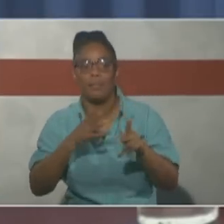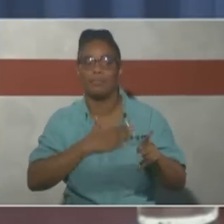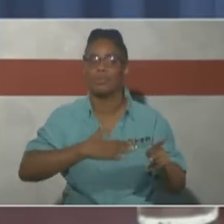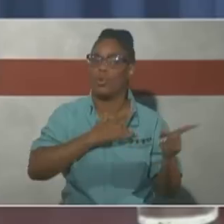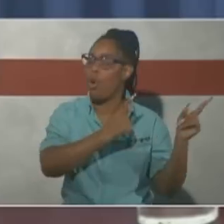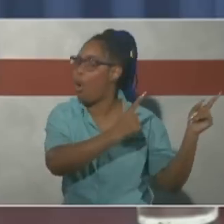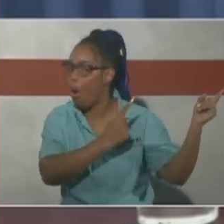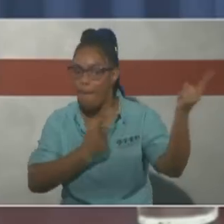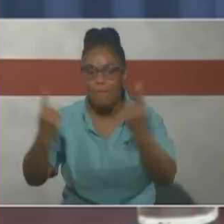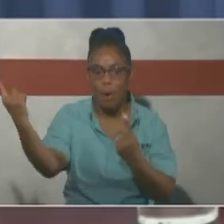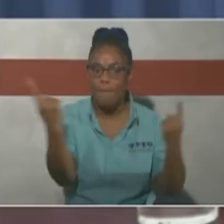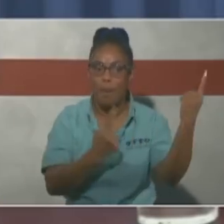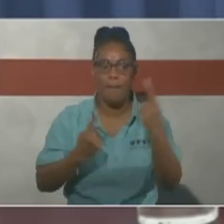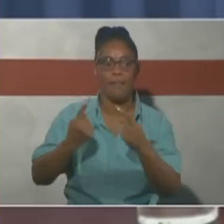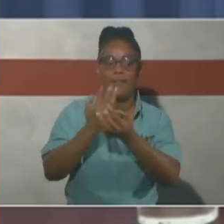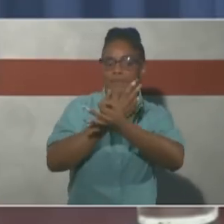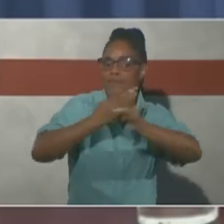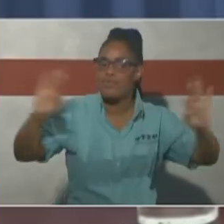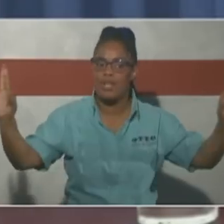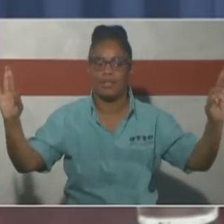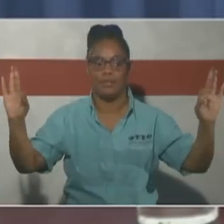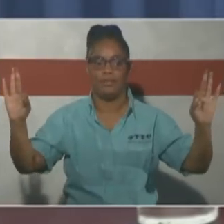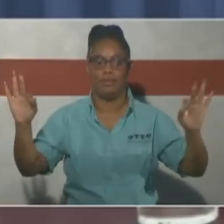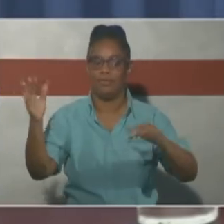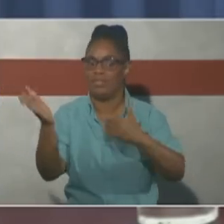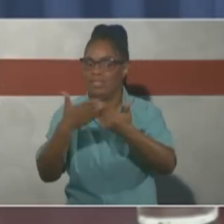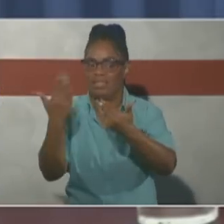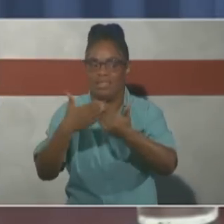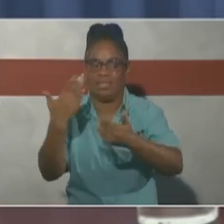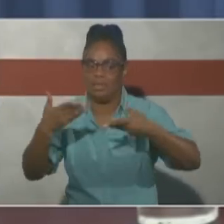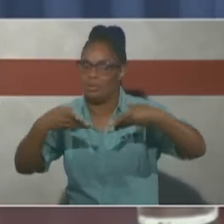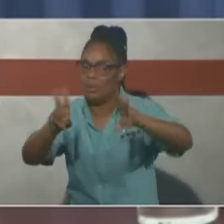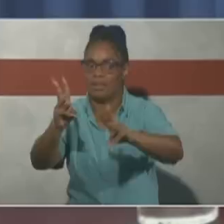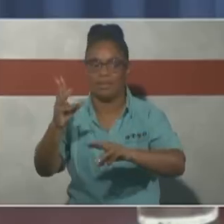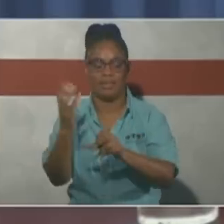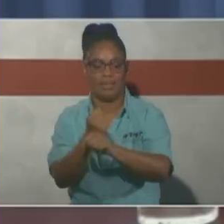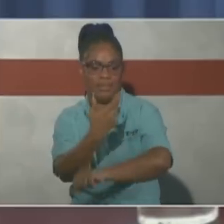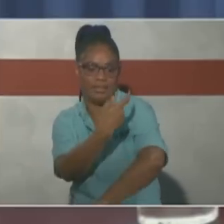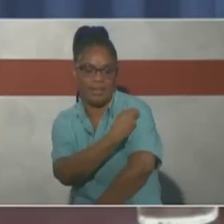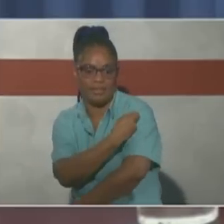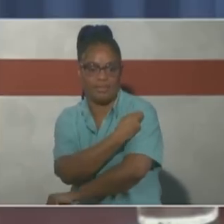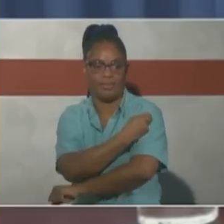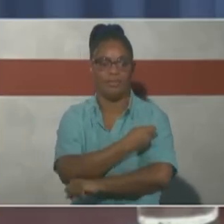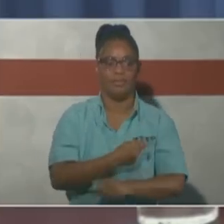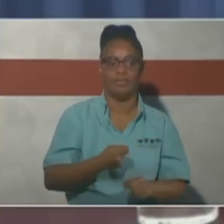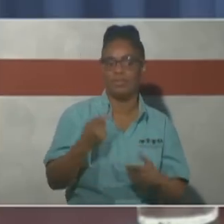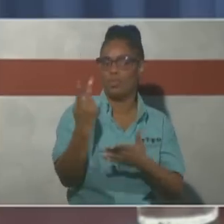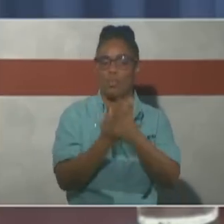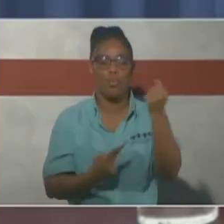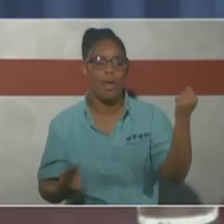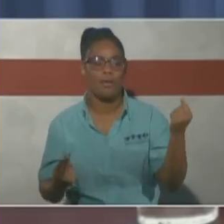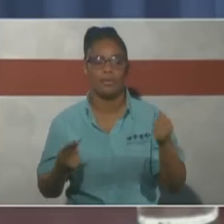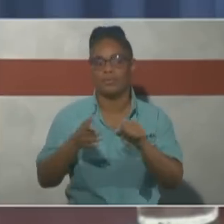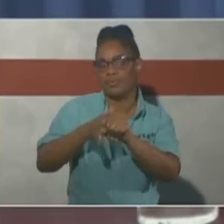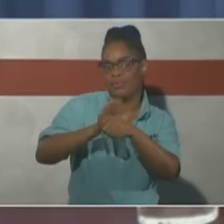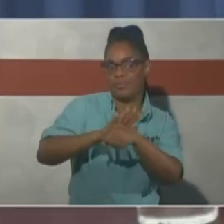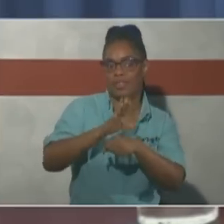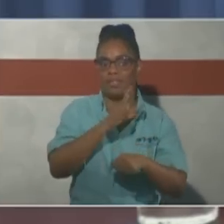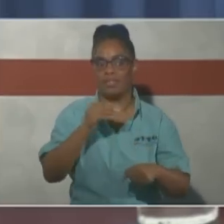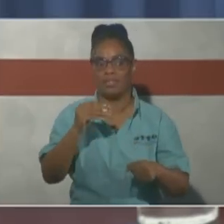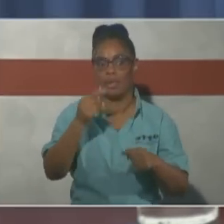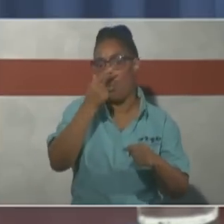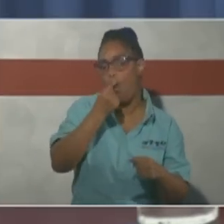it, every weekend from now until February. And we ask persons to make use of